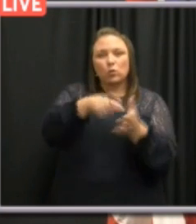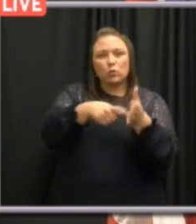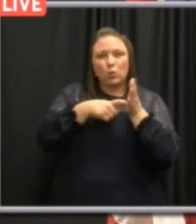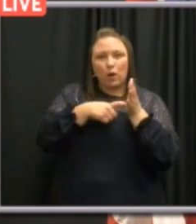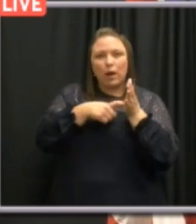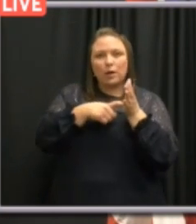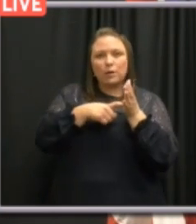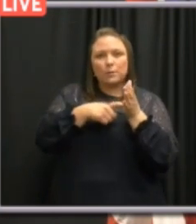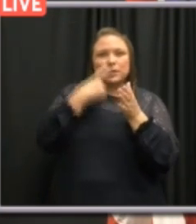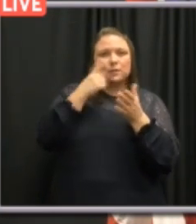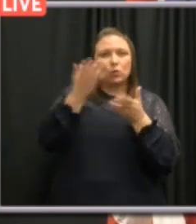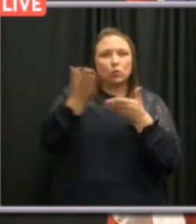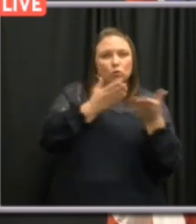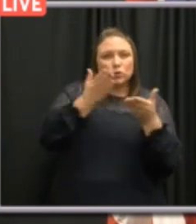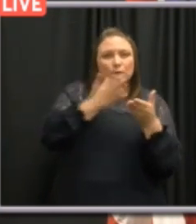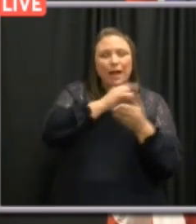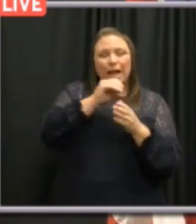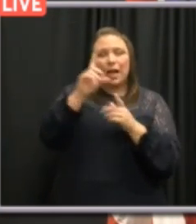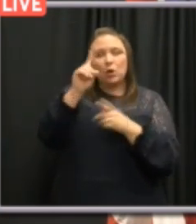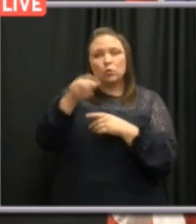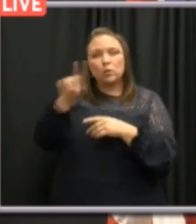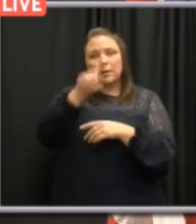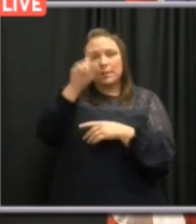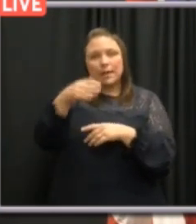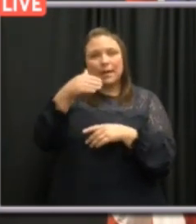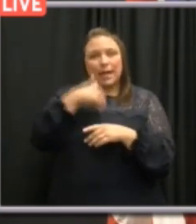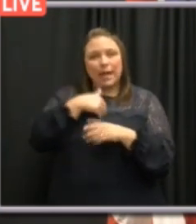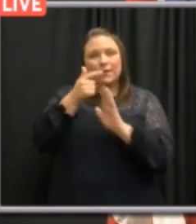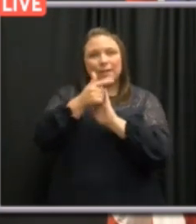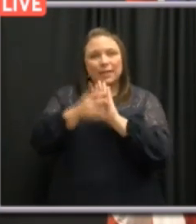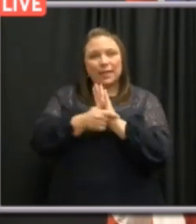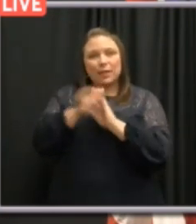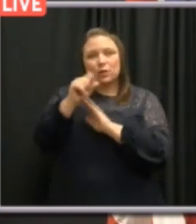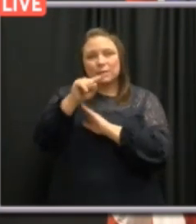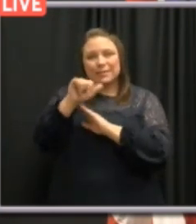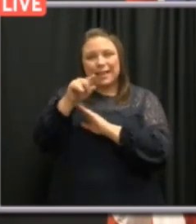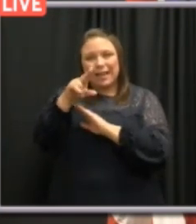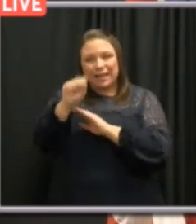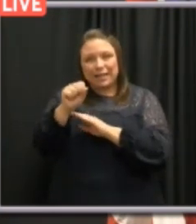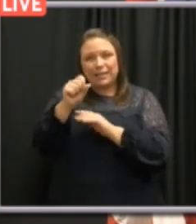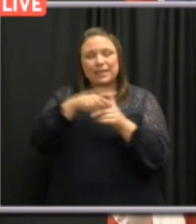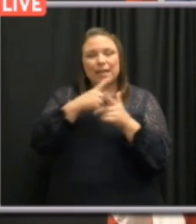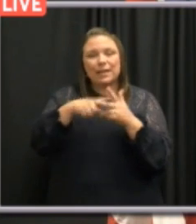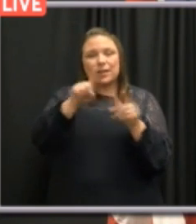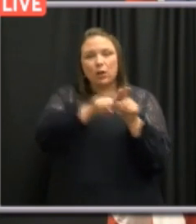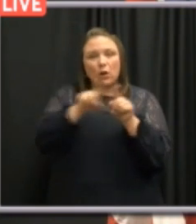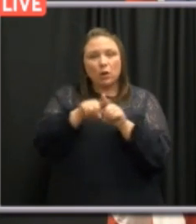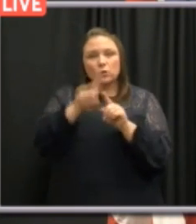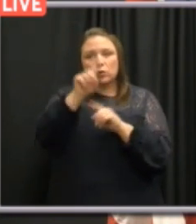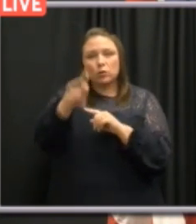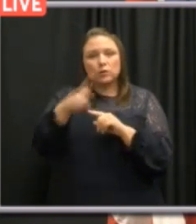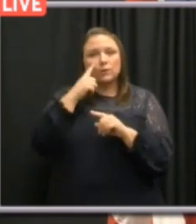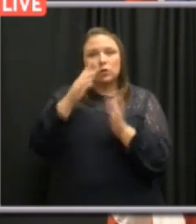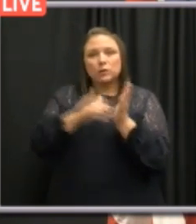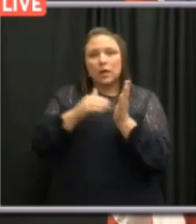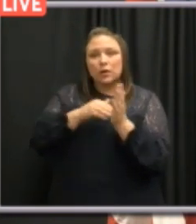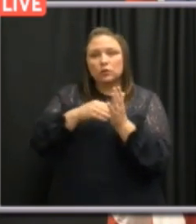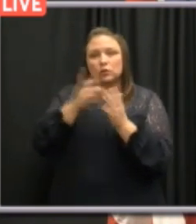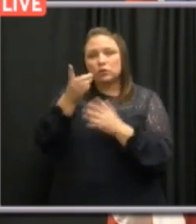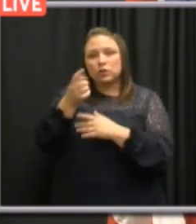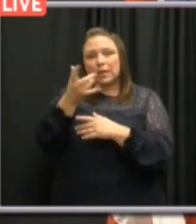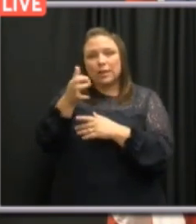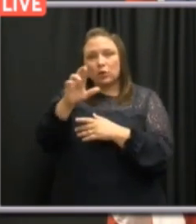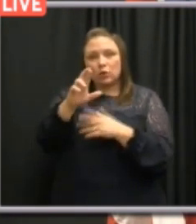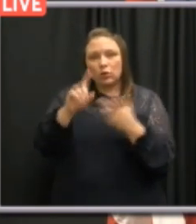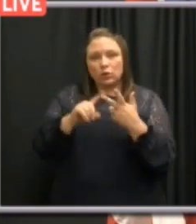services, and do they have to have legal status? And I also have a question for Dr. Jahanger. What is your question for Dr. Jahanger?